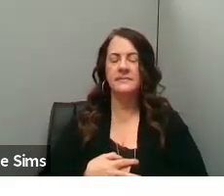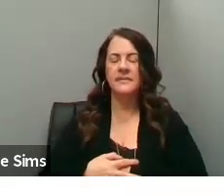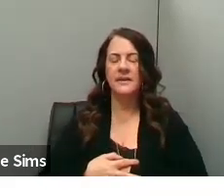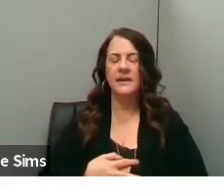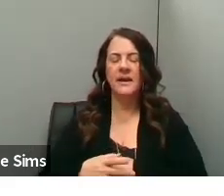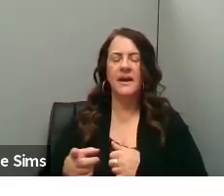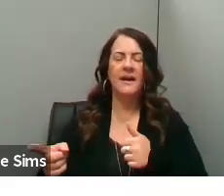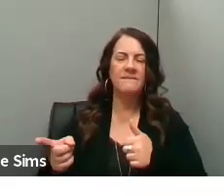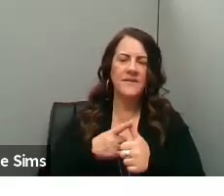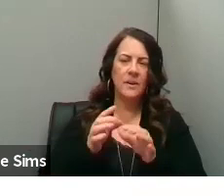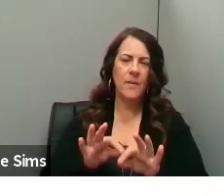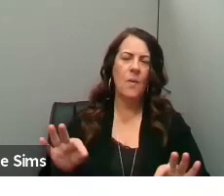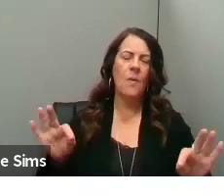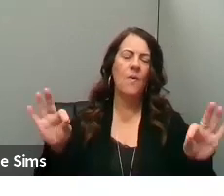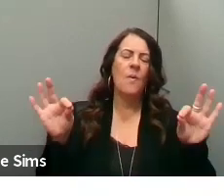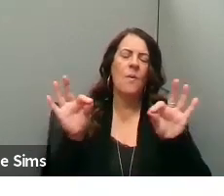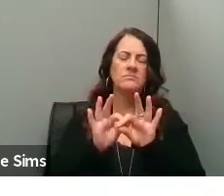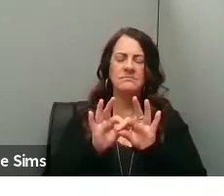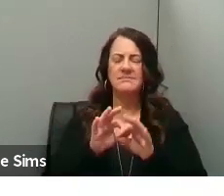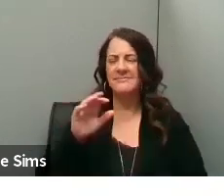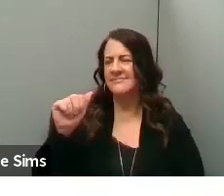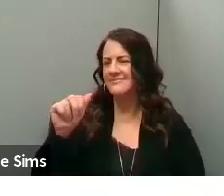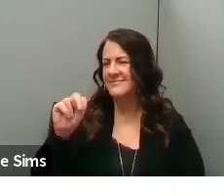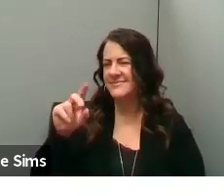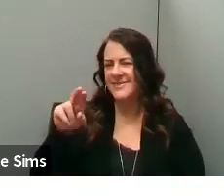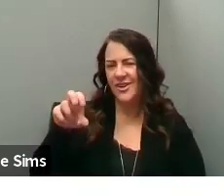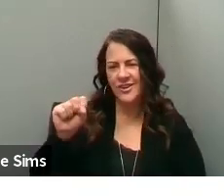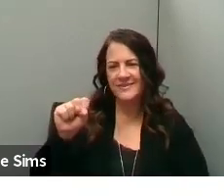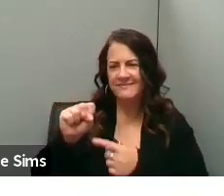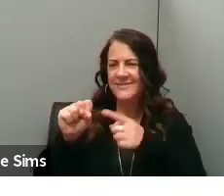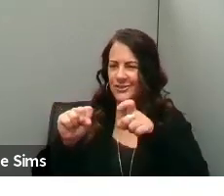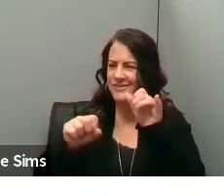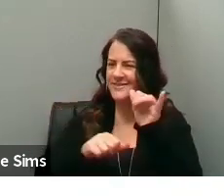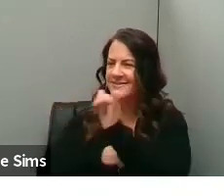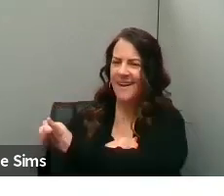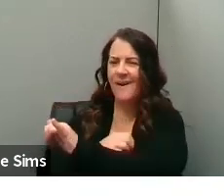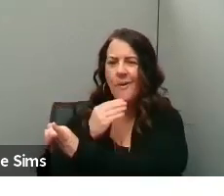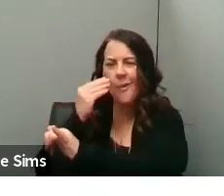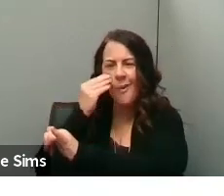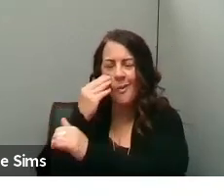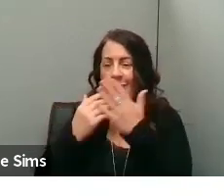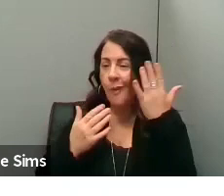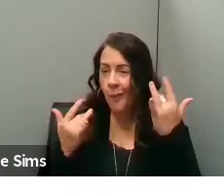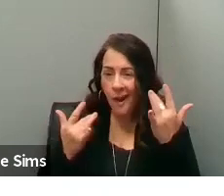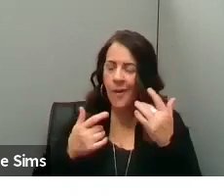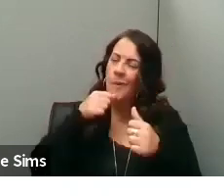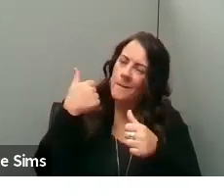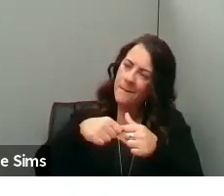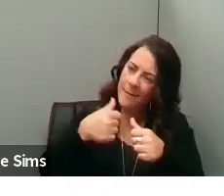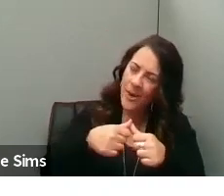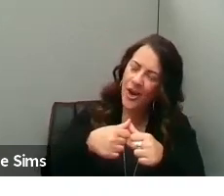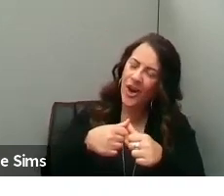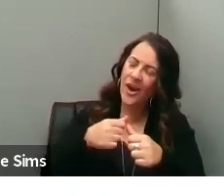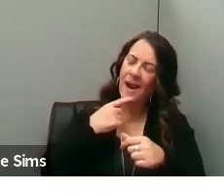First and foremost, Andres should stay at home. And there's many reasons why. As discussed earlier, there is an executive